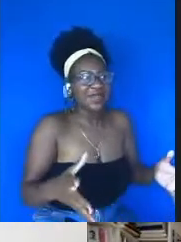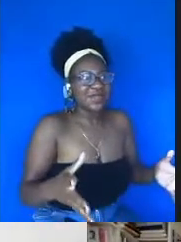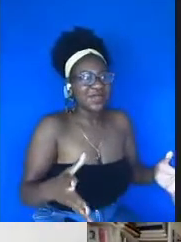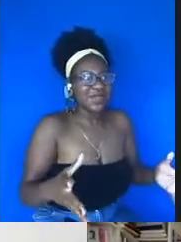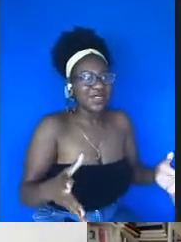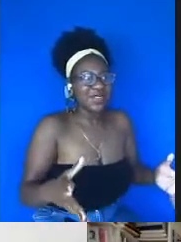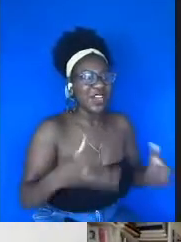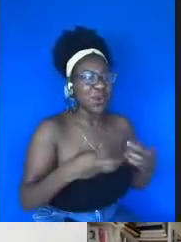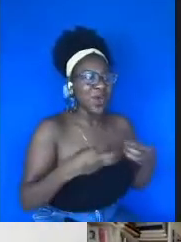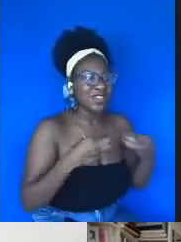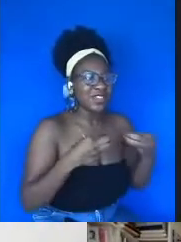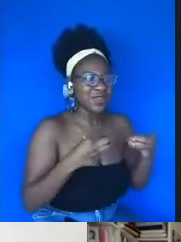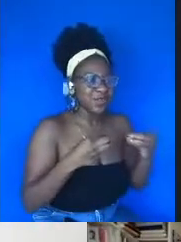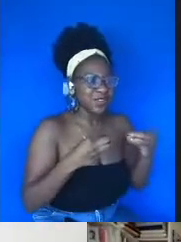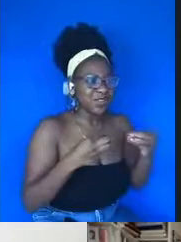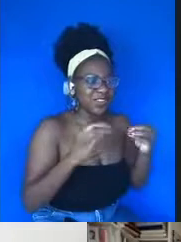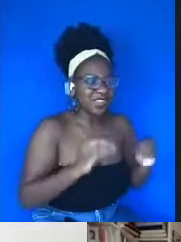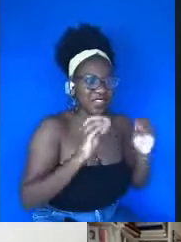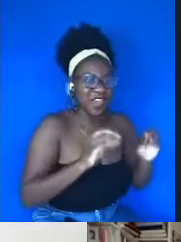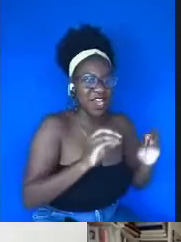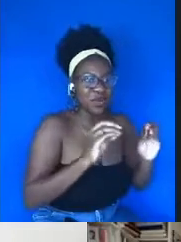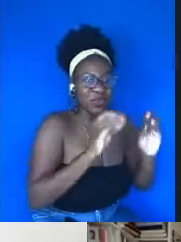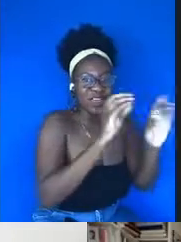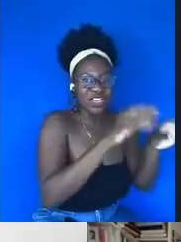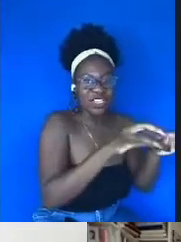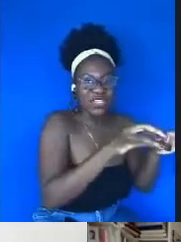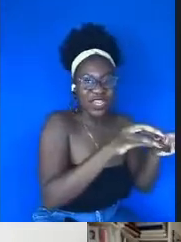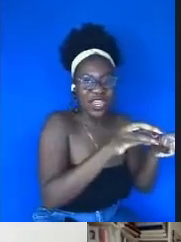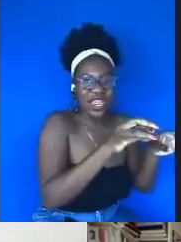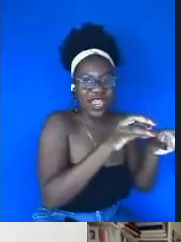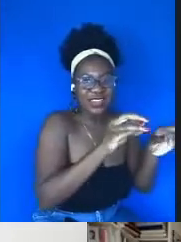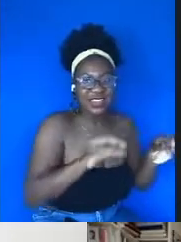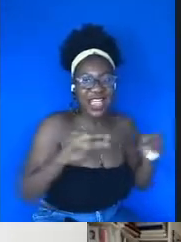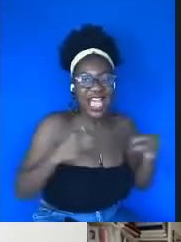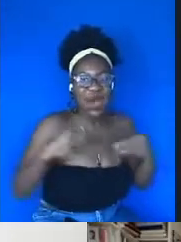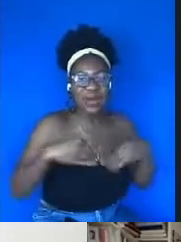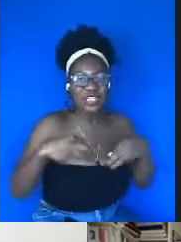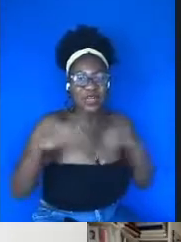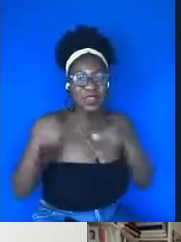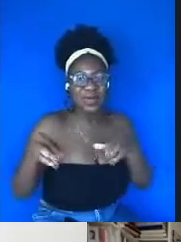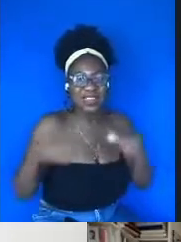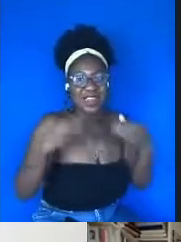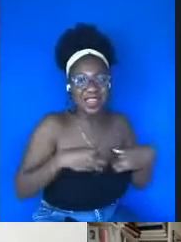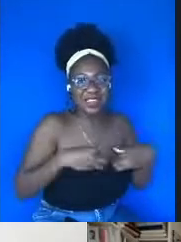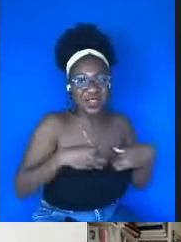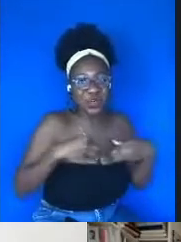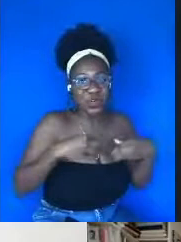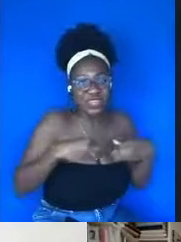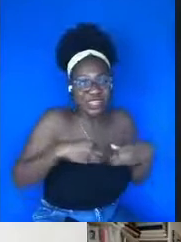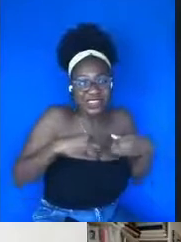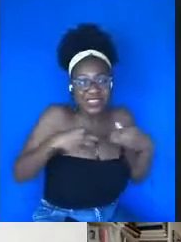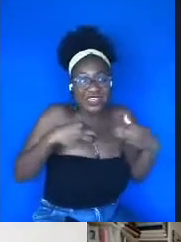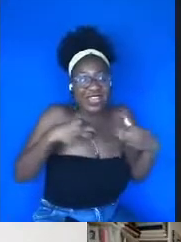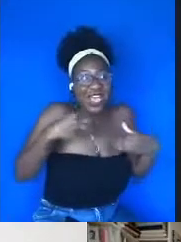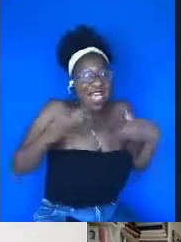guess they don't want to see their reflection and see how much of them is in us.